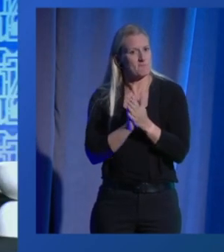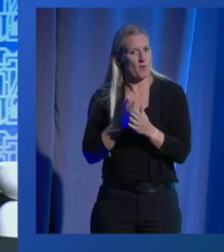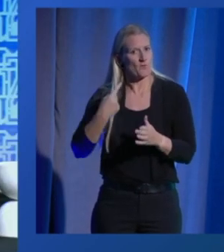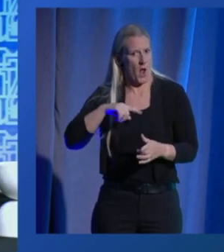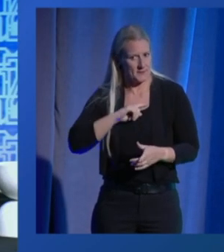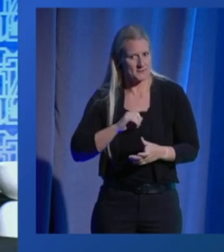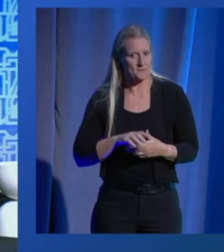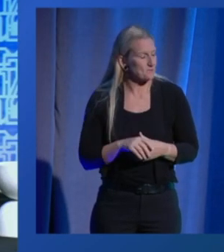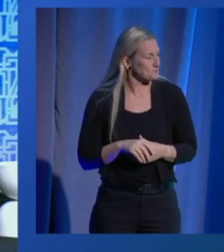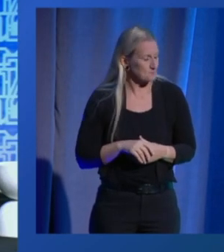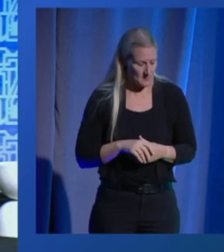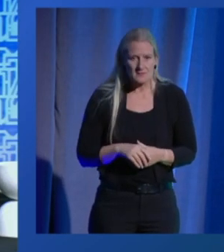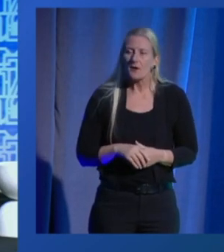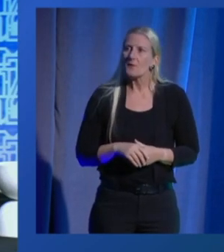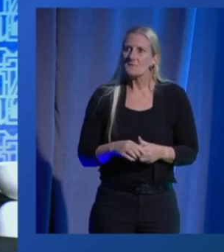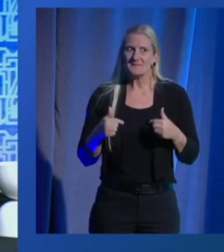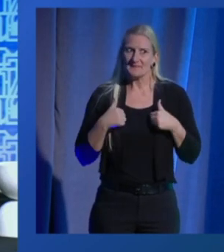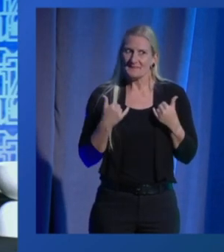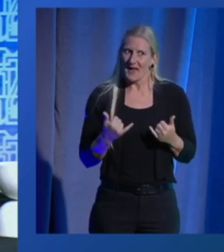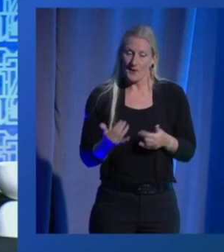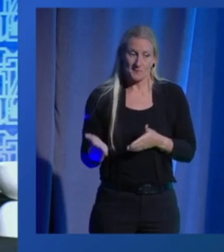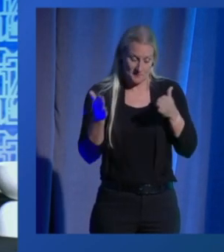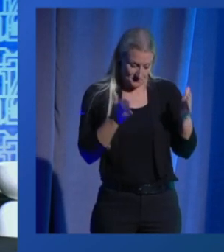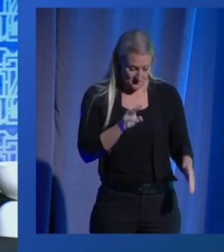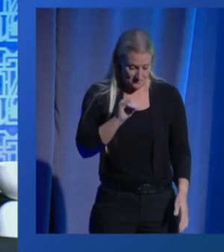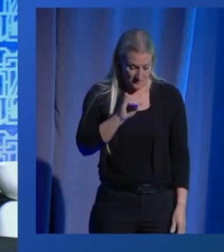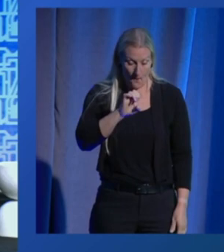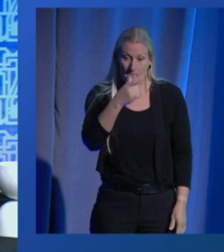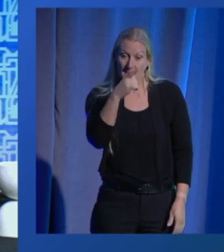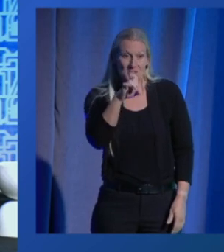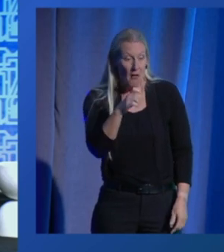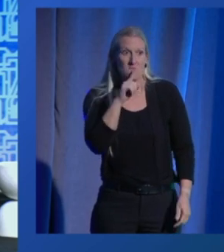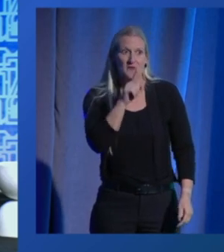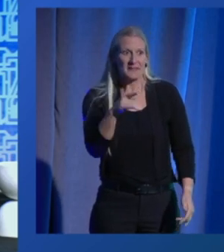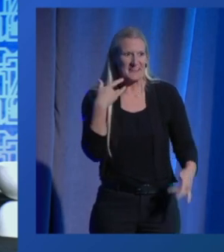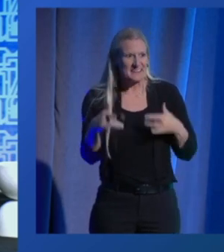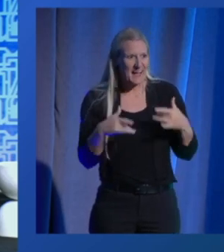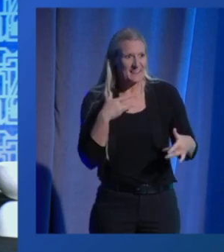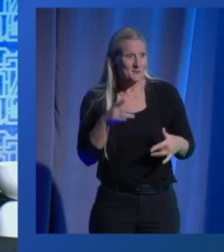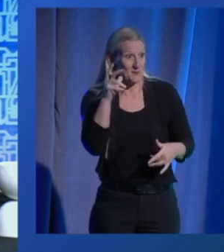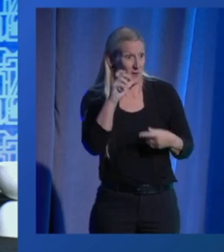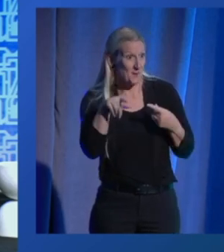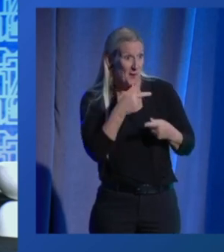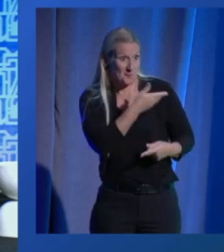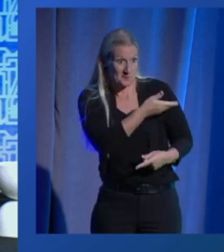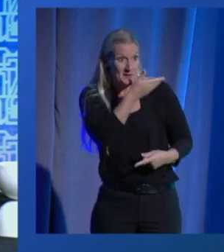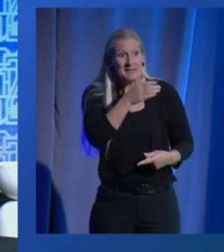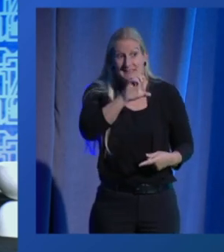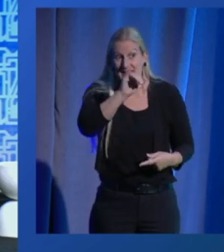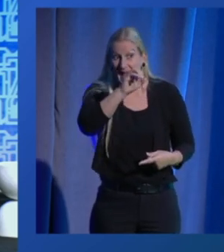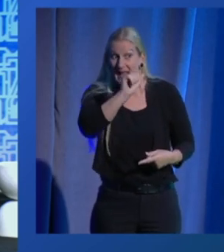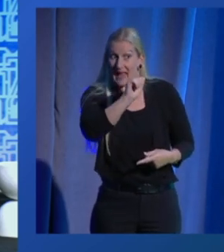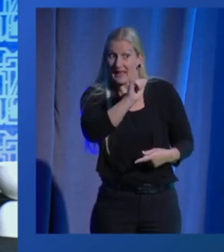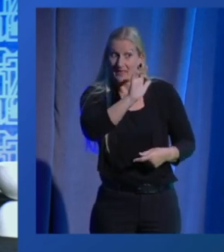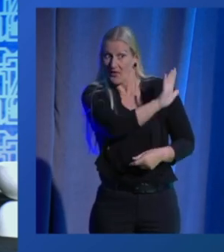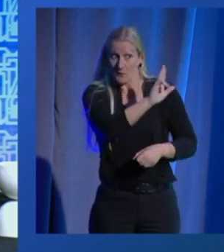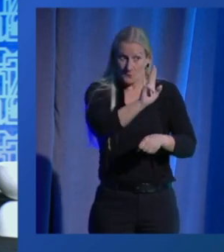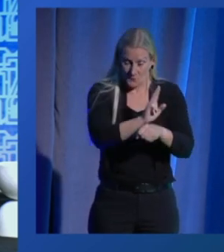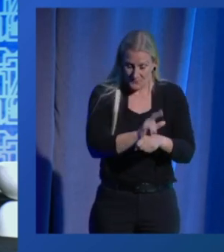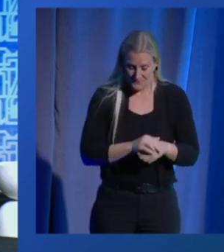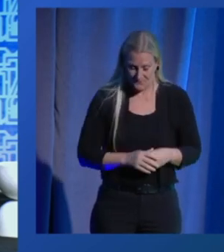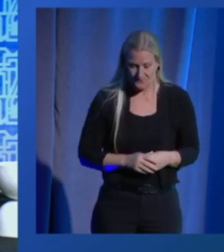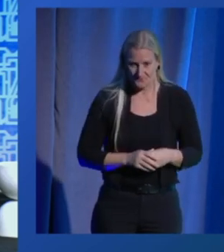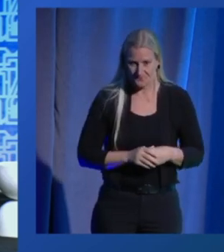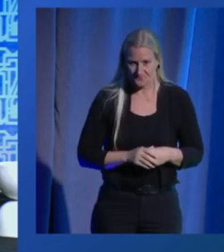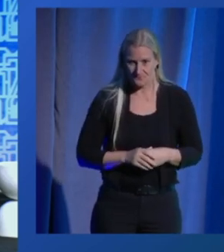is uh CIA using um artificial intelligence to enhance National Security well I think that um